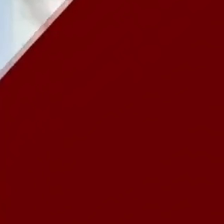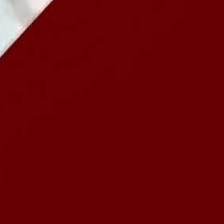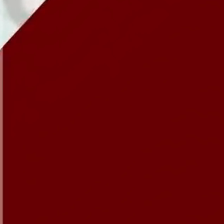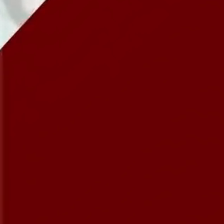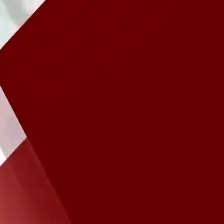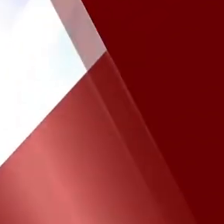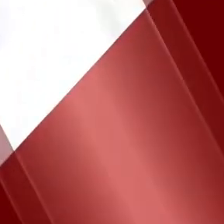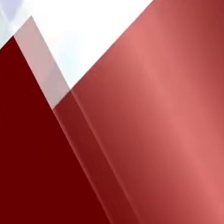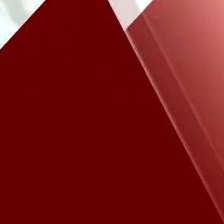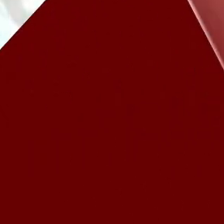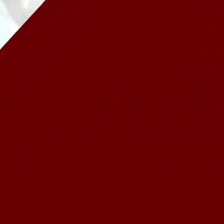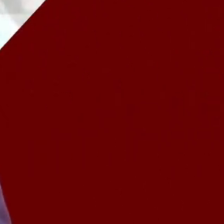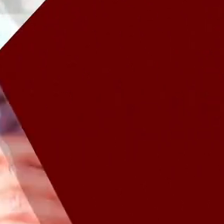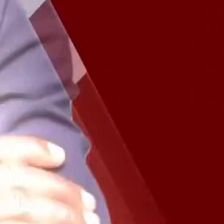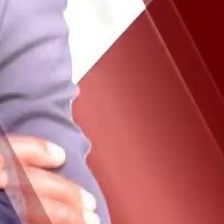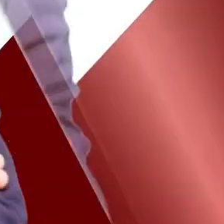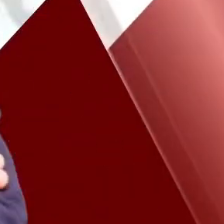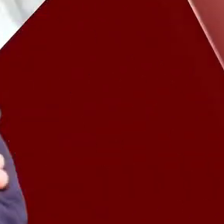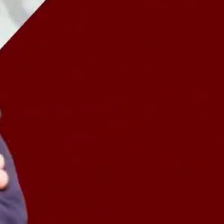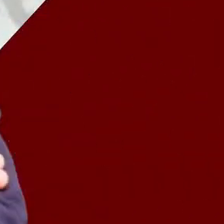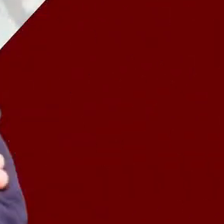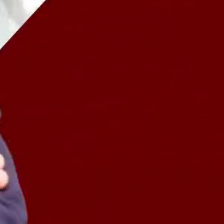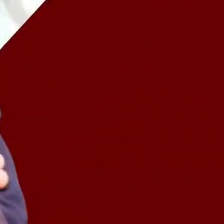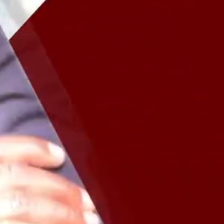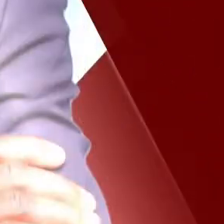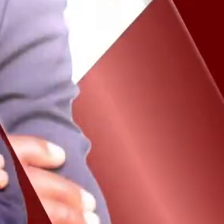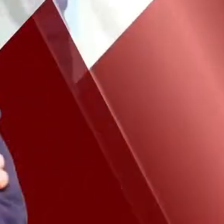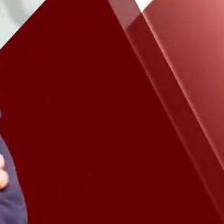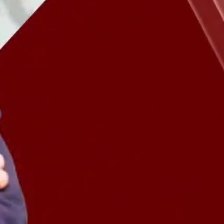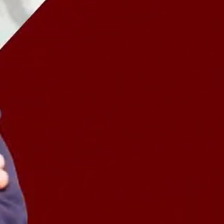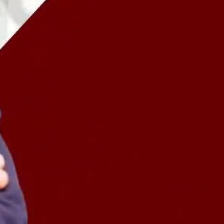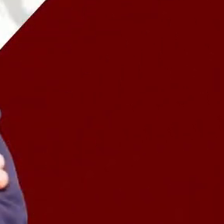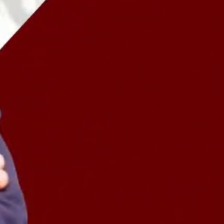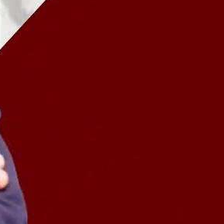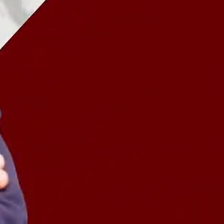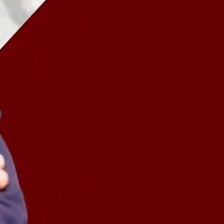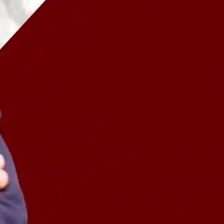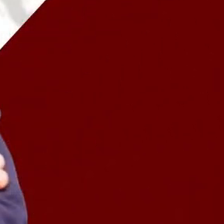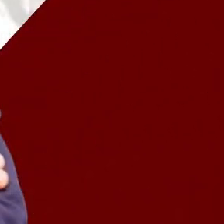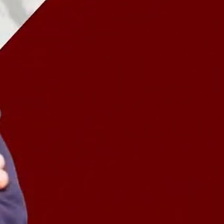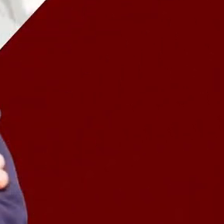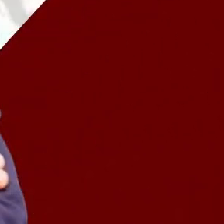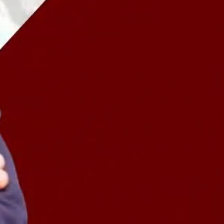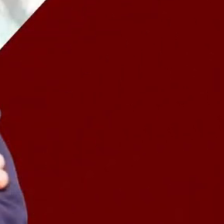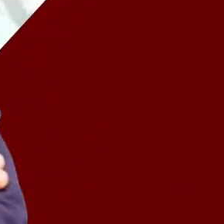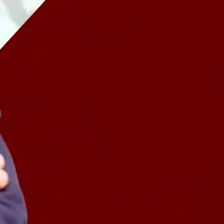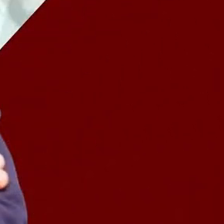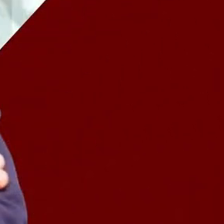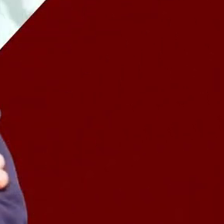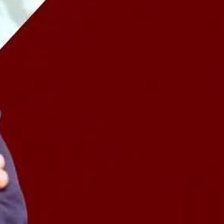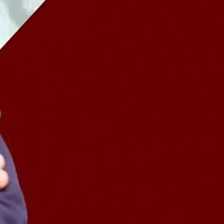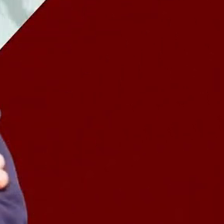You are watching KUTV Primetime News with Auma Evans.